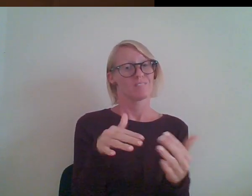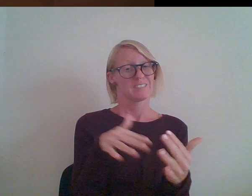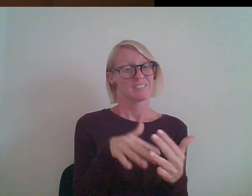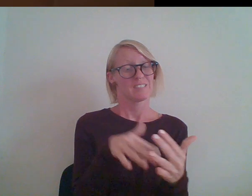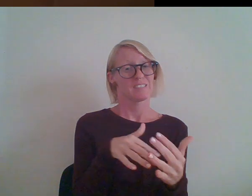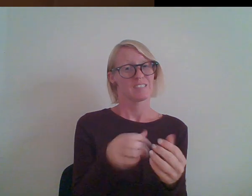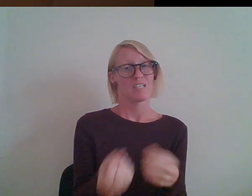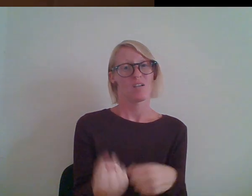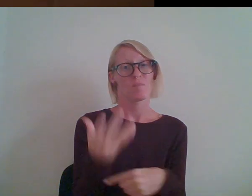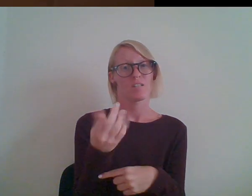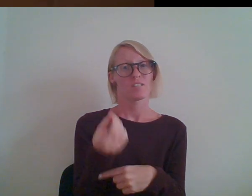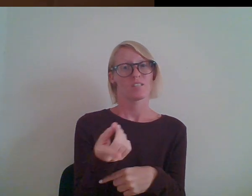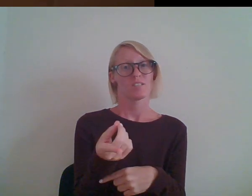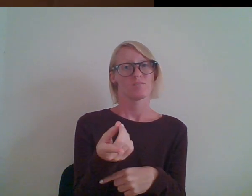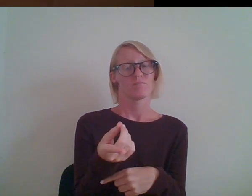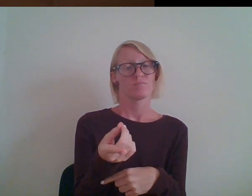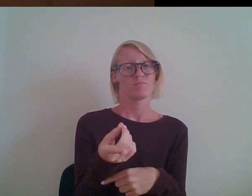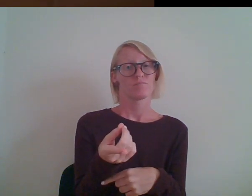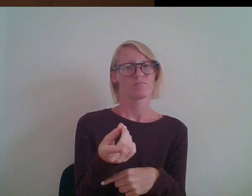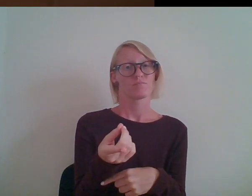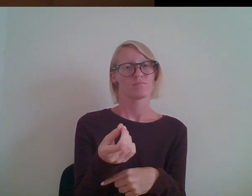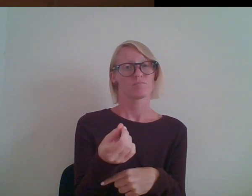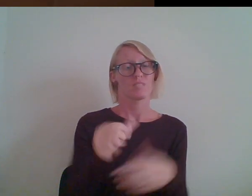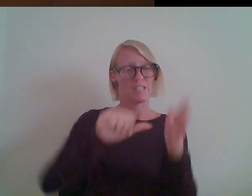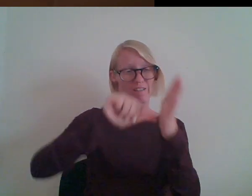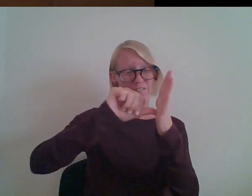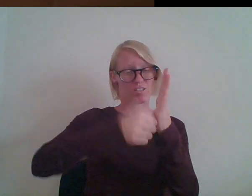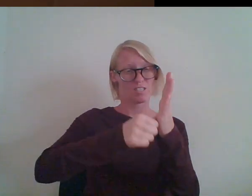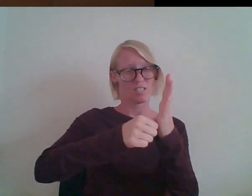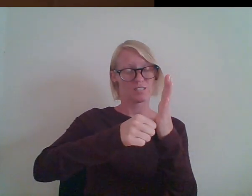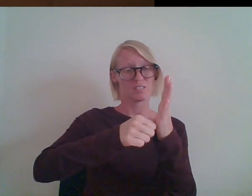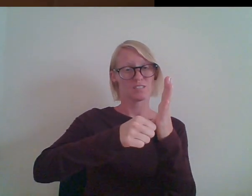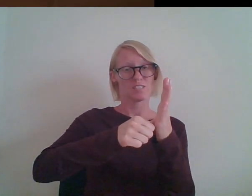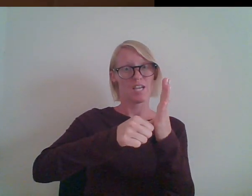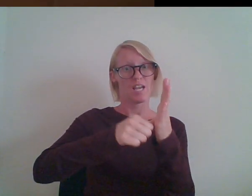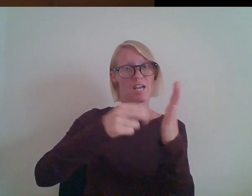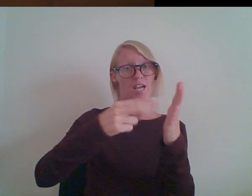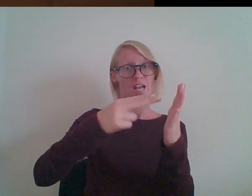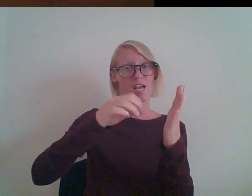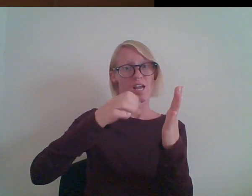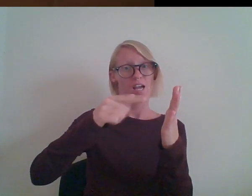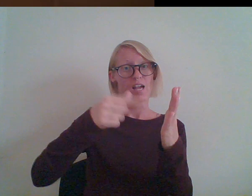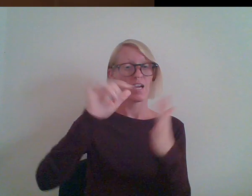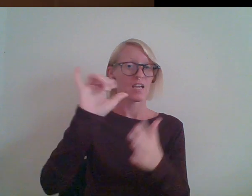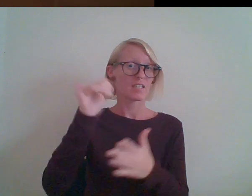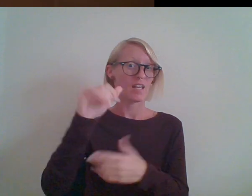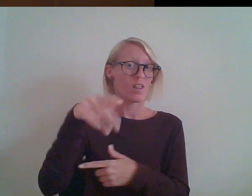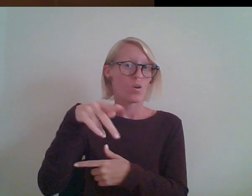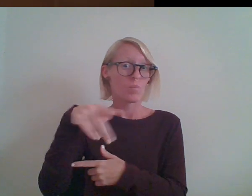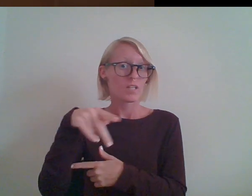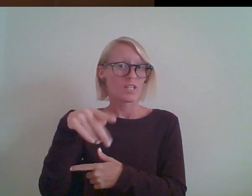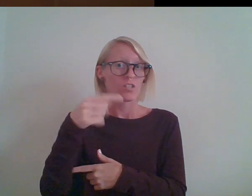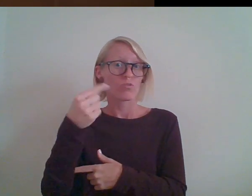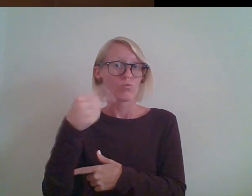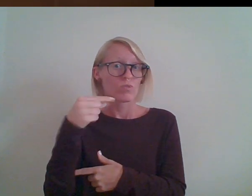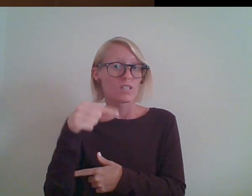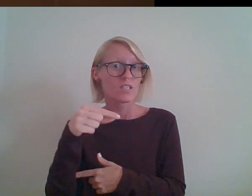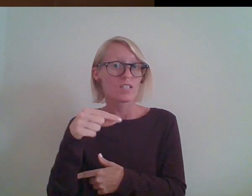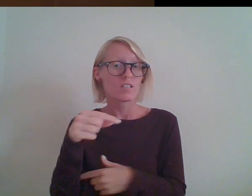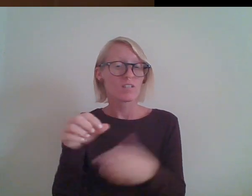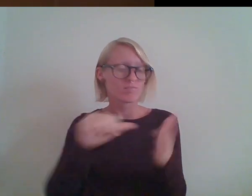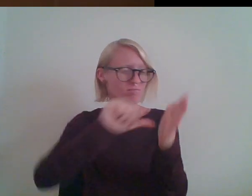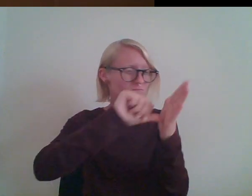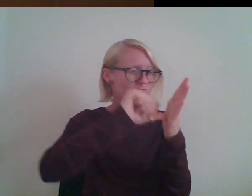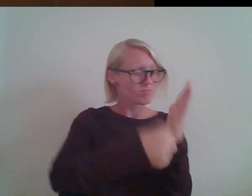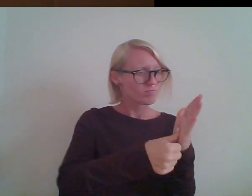you magic mark, highlight, whatever you call it, your textbooks? The little yellow, pink, green, glow-in-the-dark sort of things.